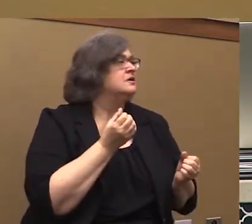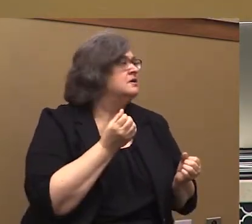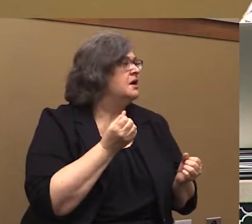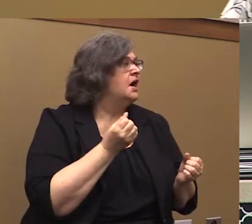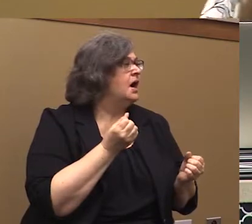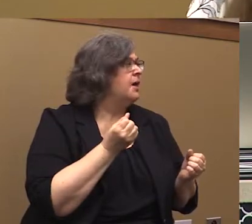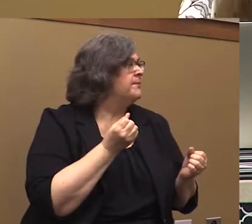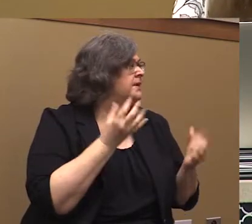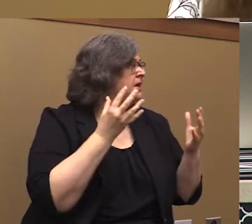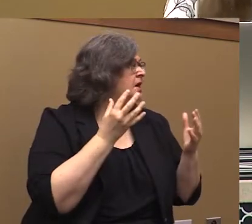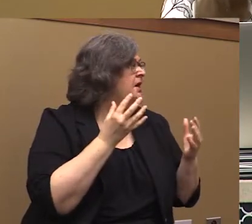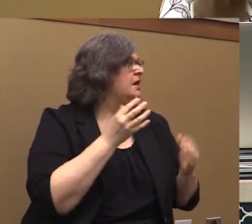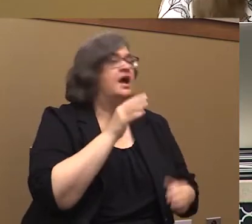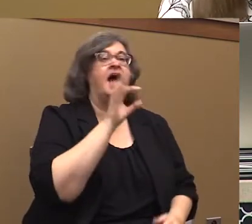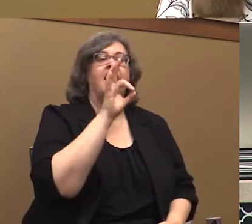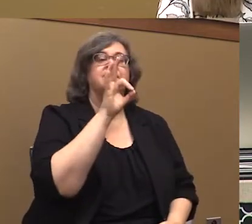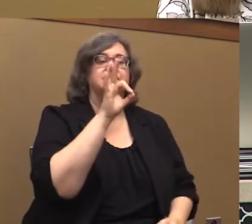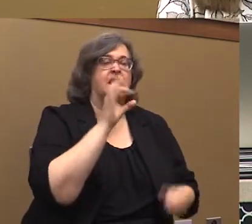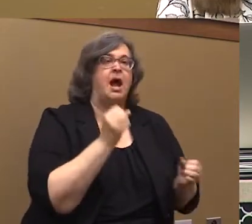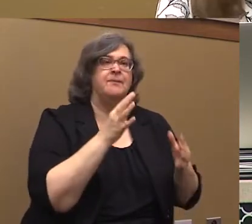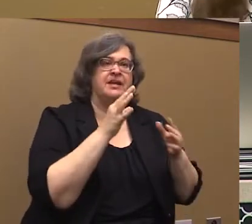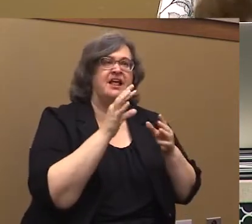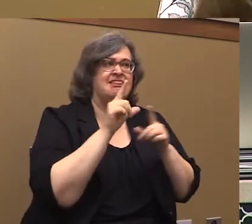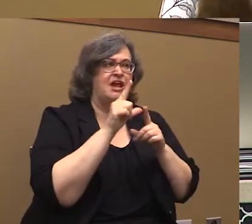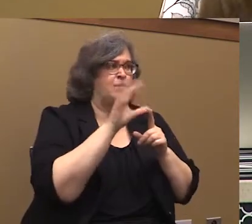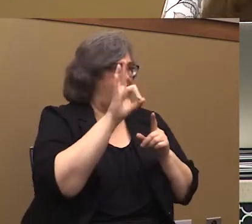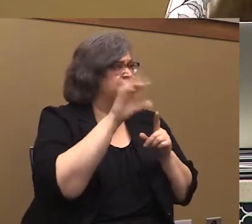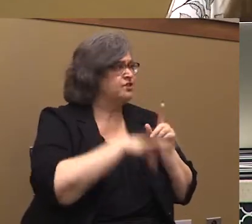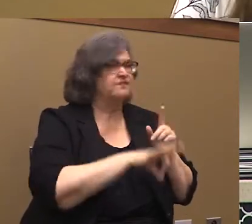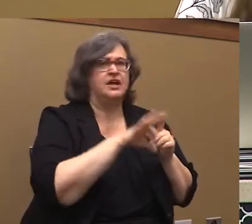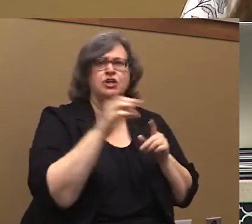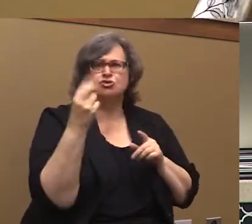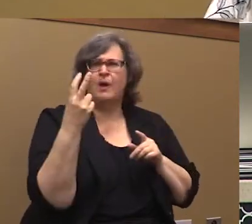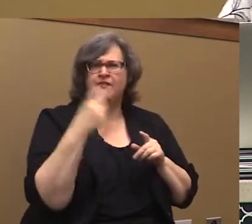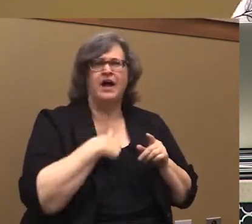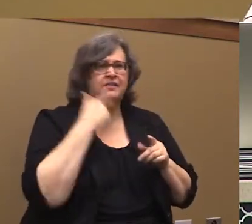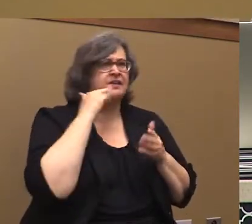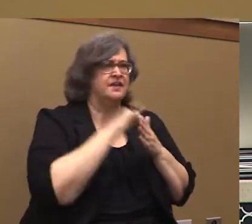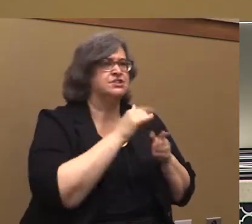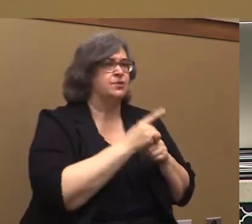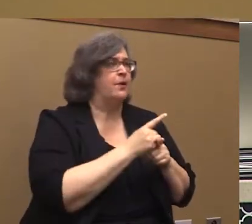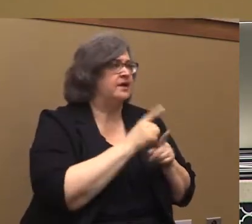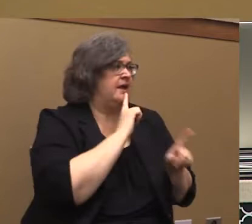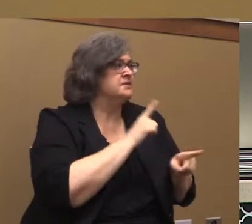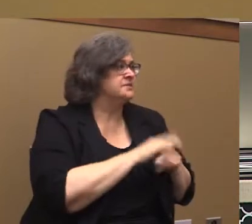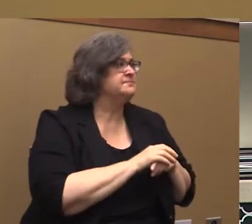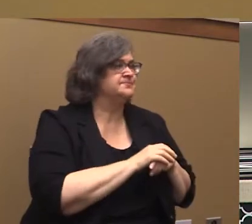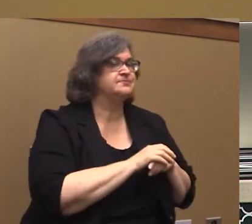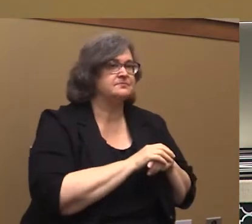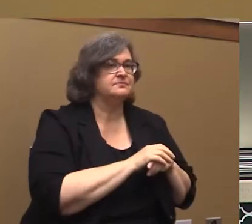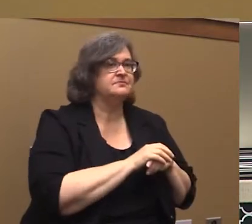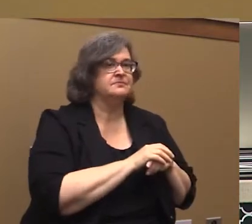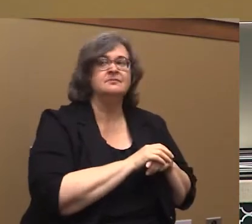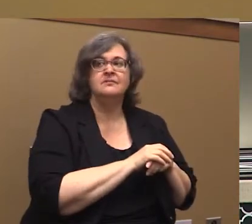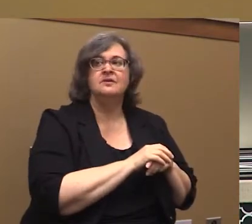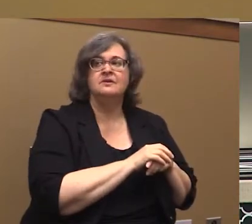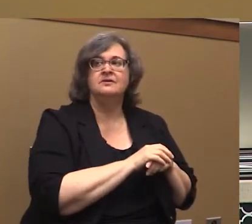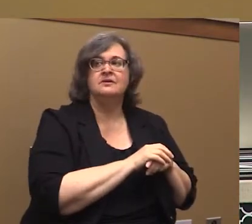F's did you guys find? 12. I think that's the right answer. I think that is, but you could,